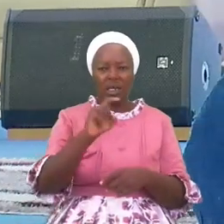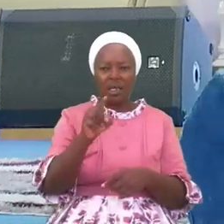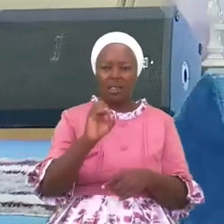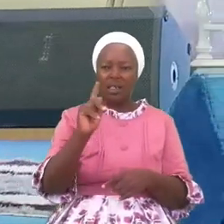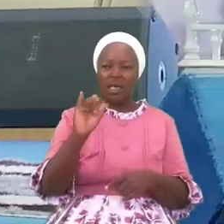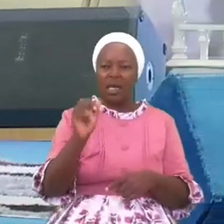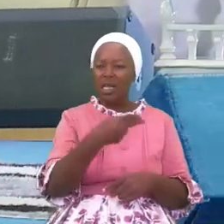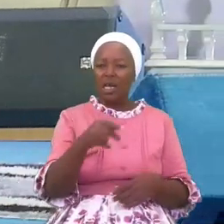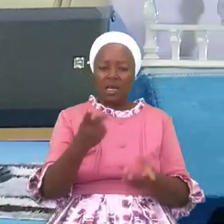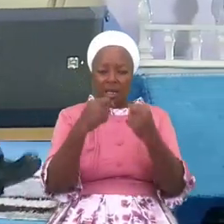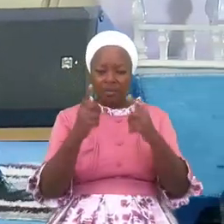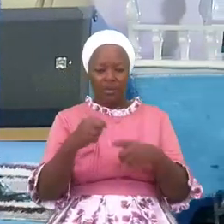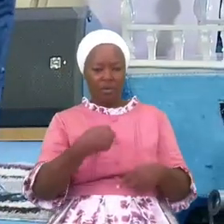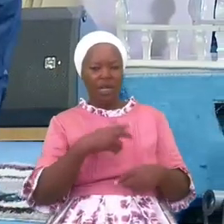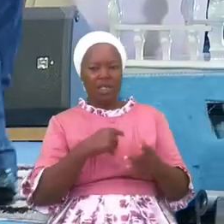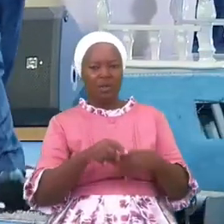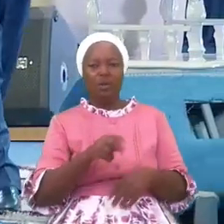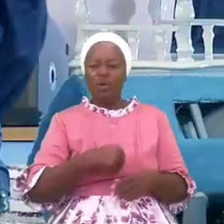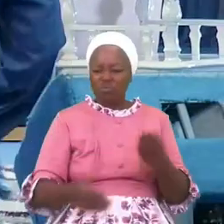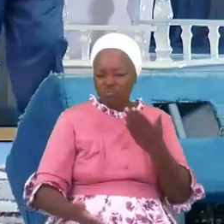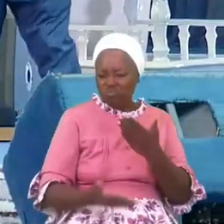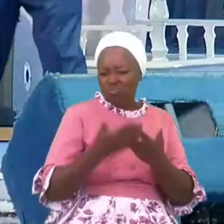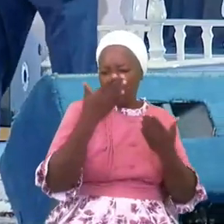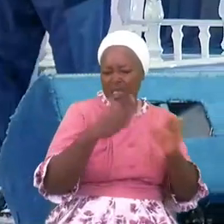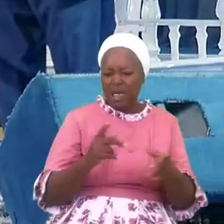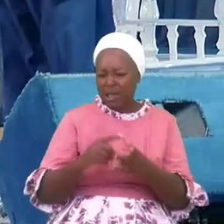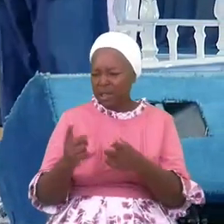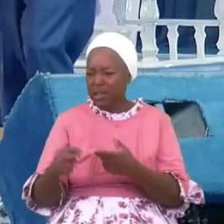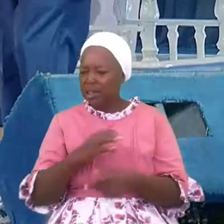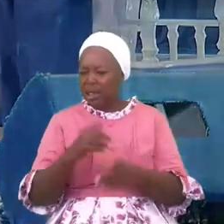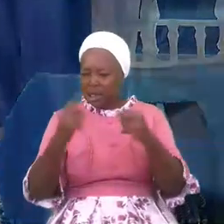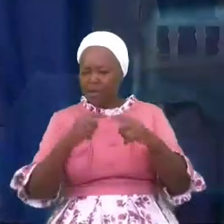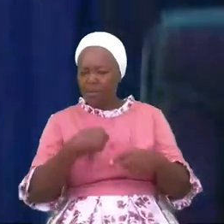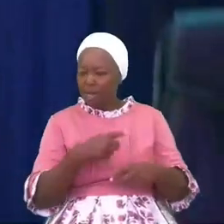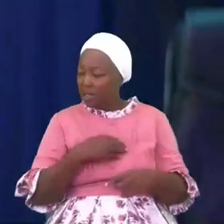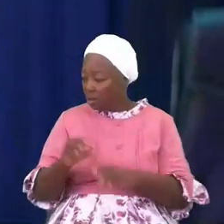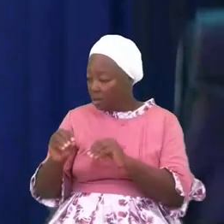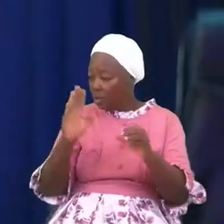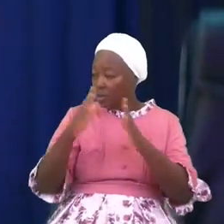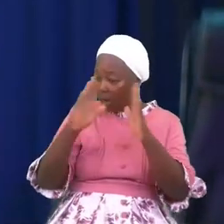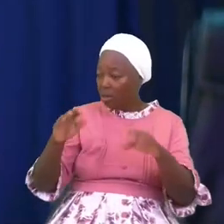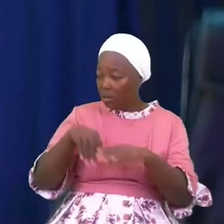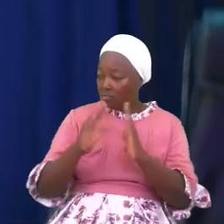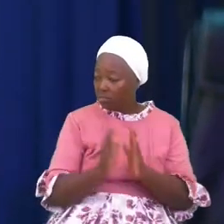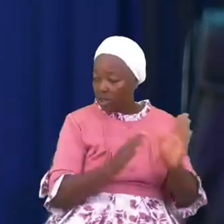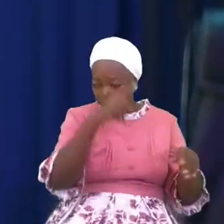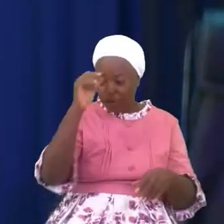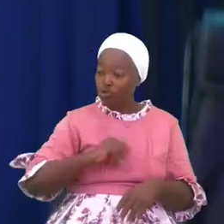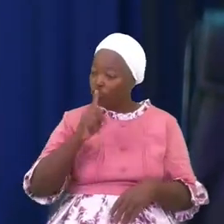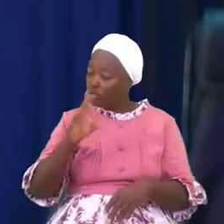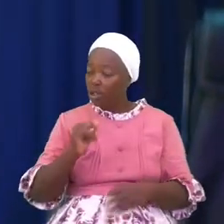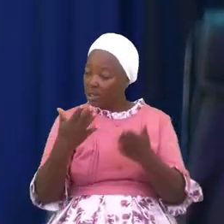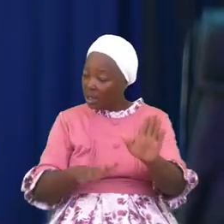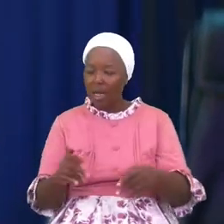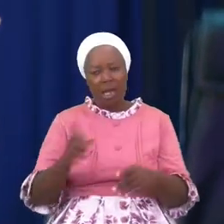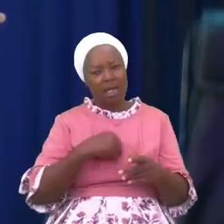said, set your house in order, because she will surely die. And then he said, I'm not ready to die